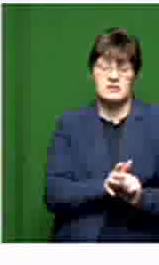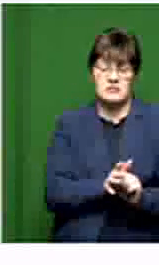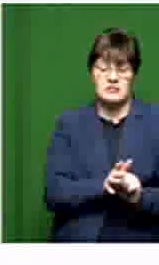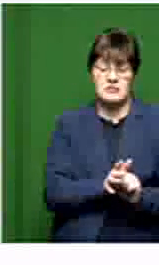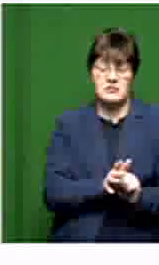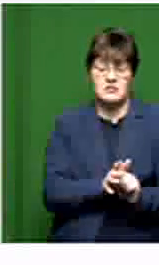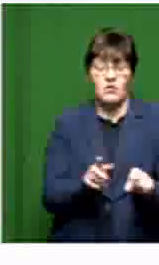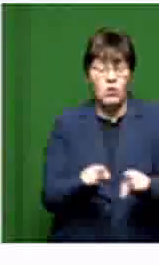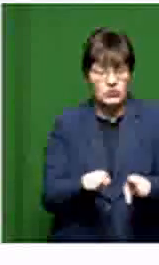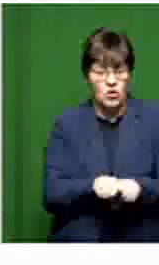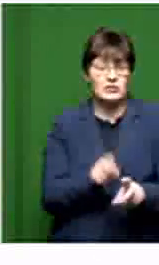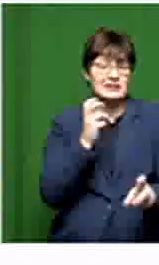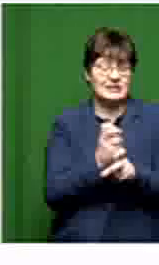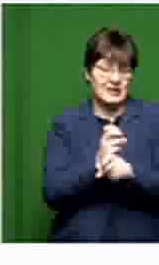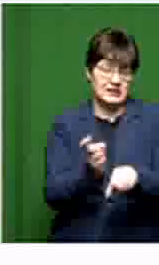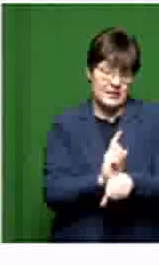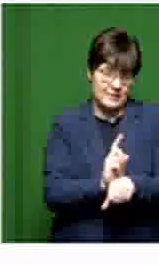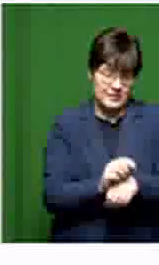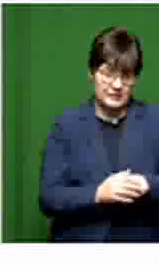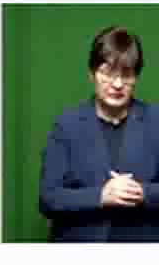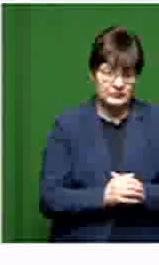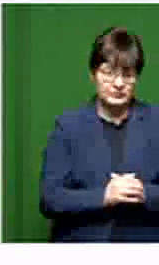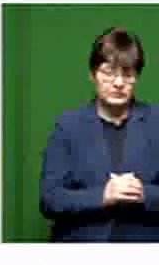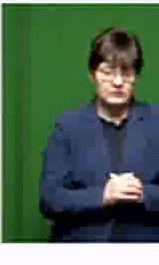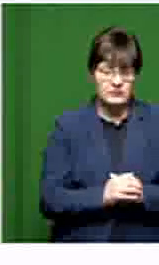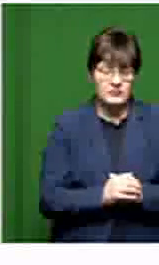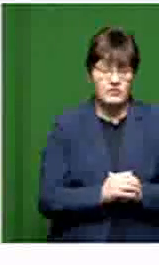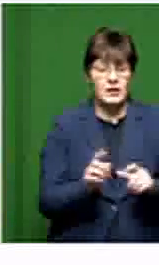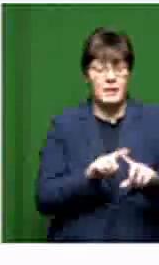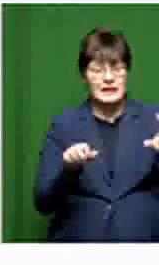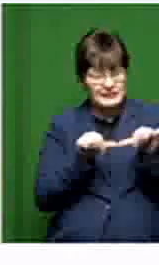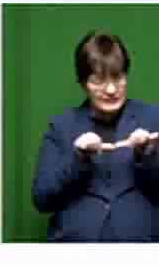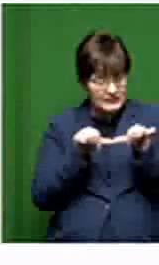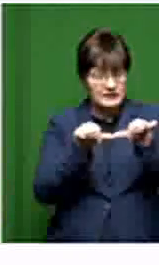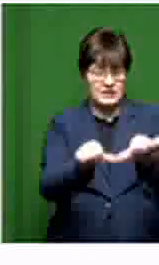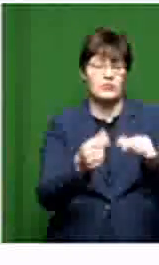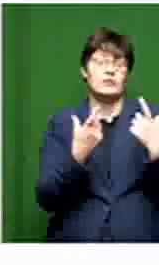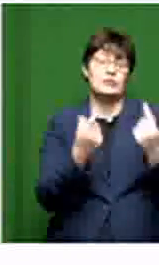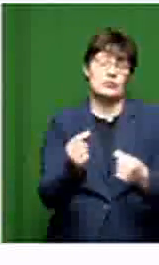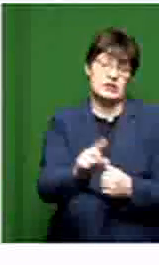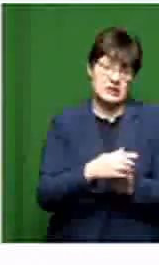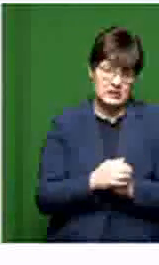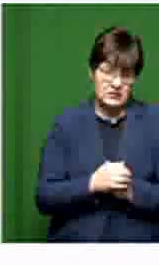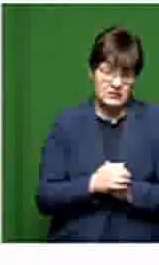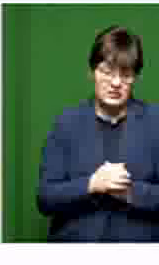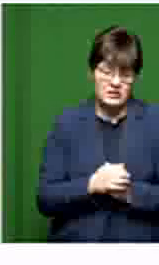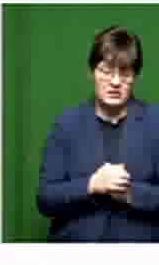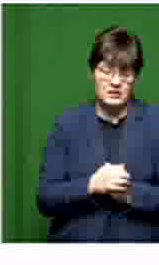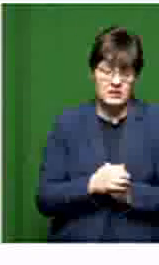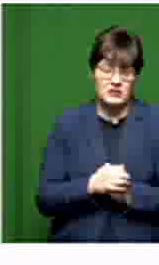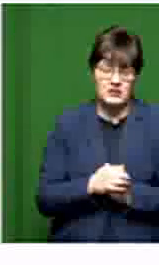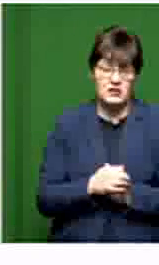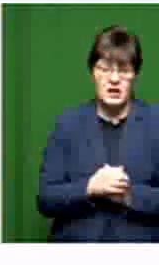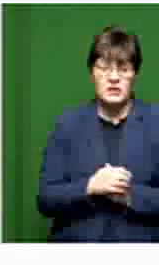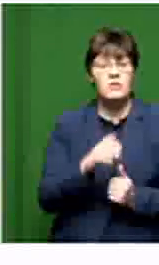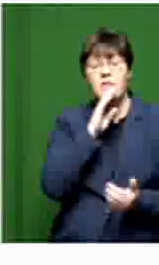the difficult period, but we've still maintained what we do. We've also ensured